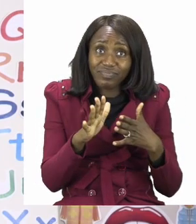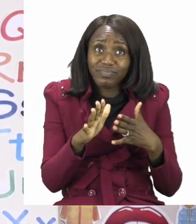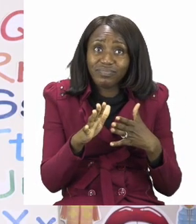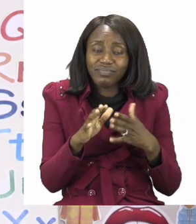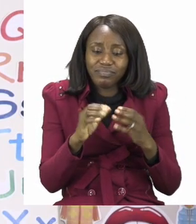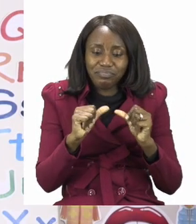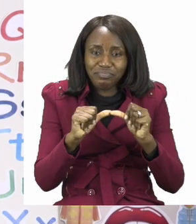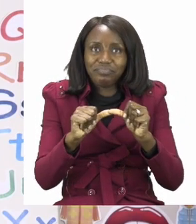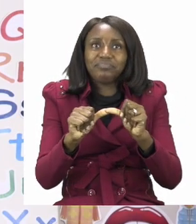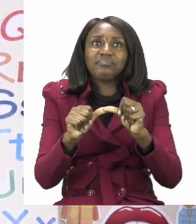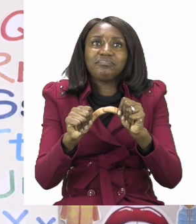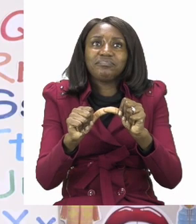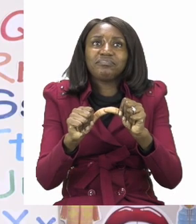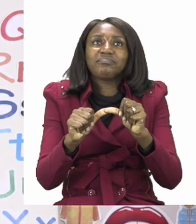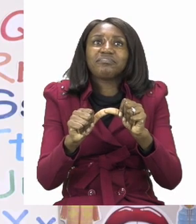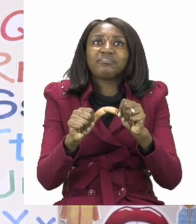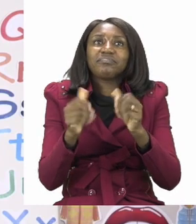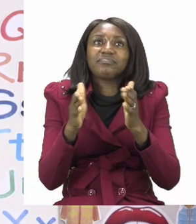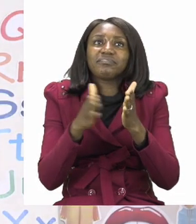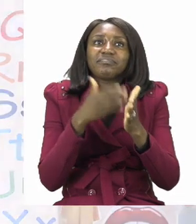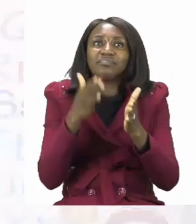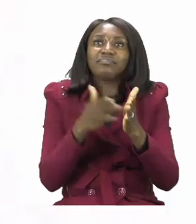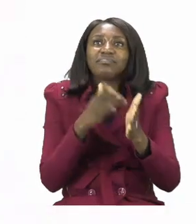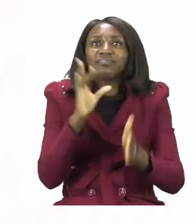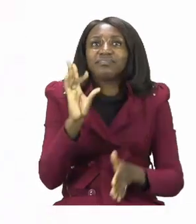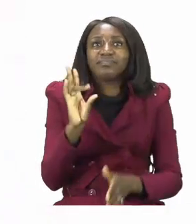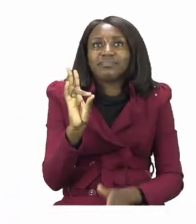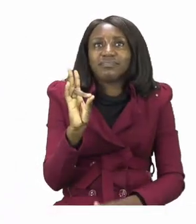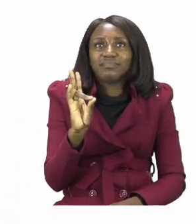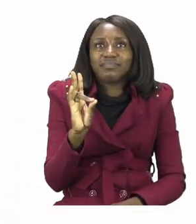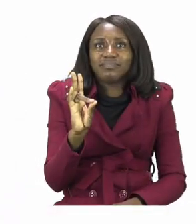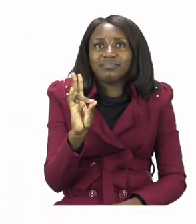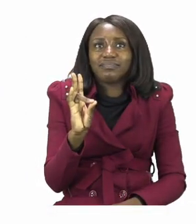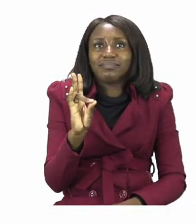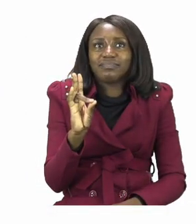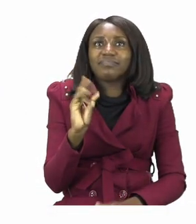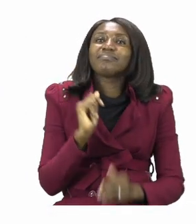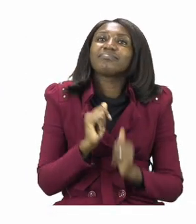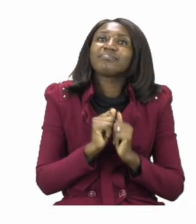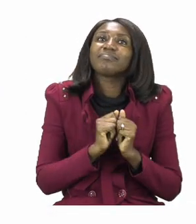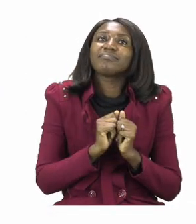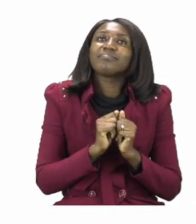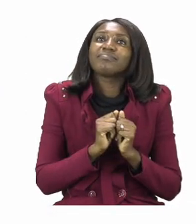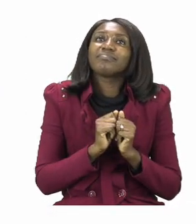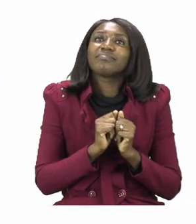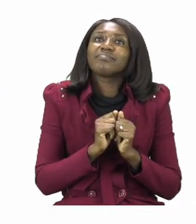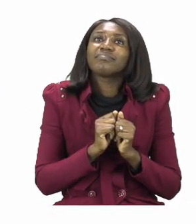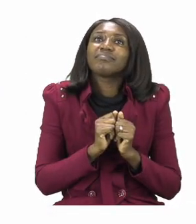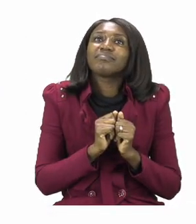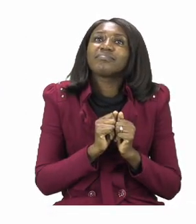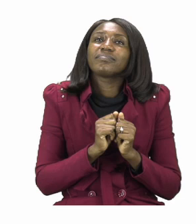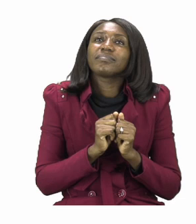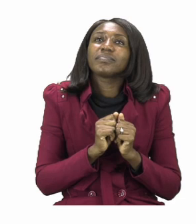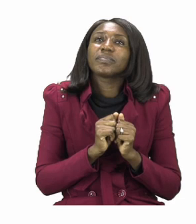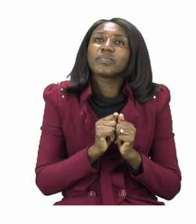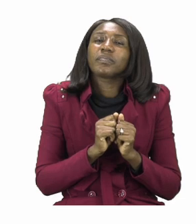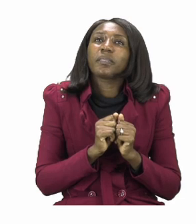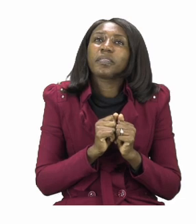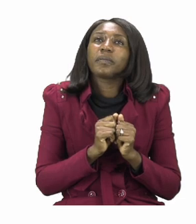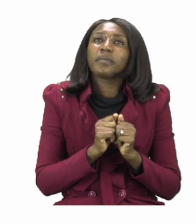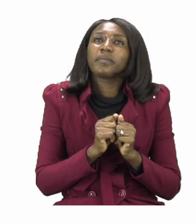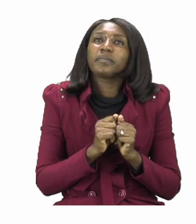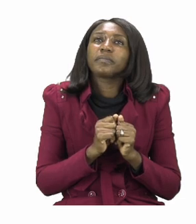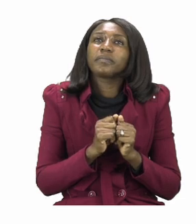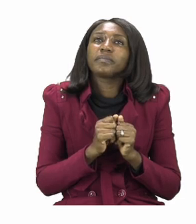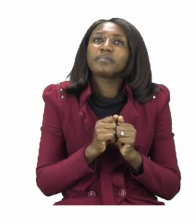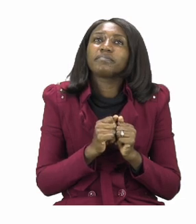on to the next page, page 7. On page 7, we are going to be doing